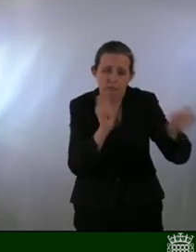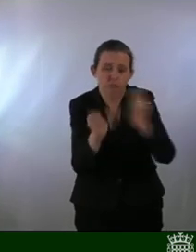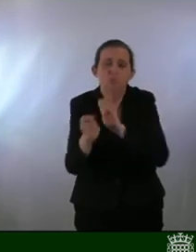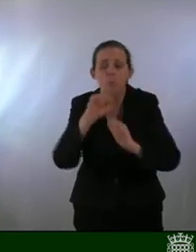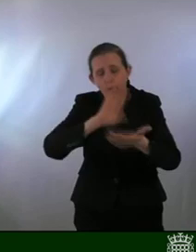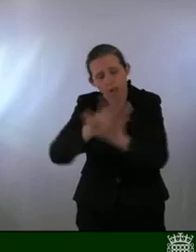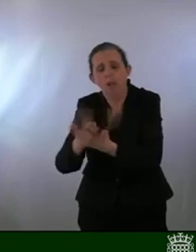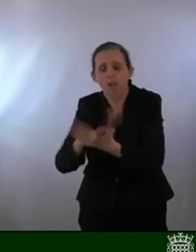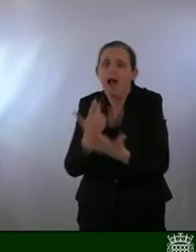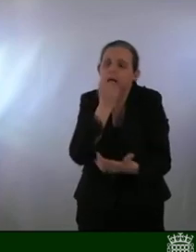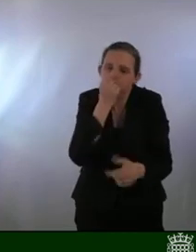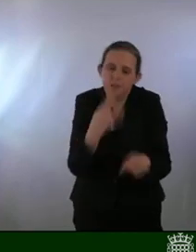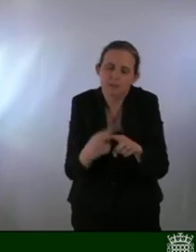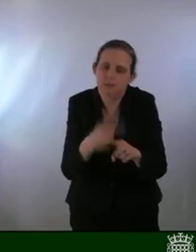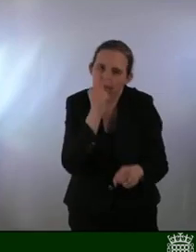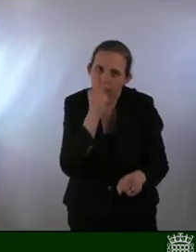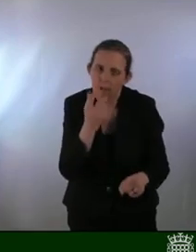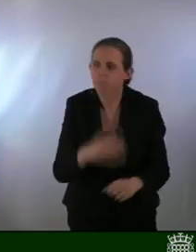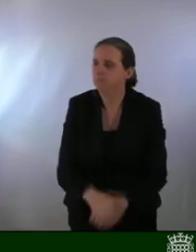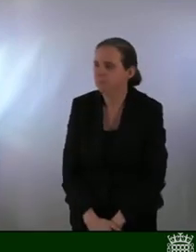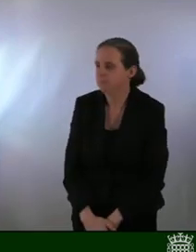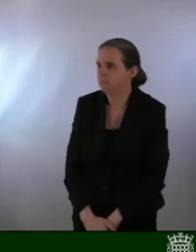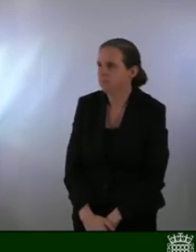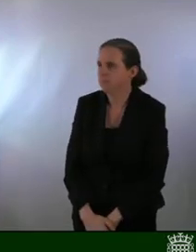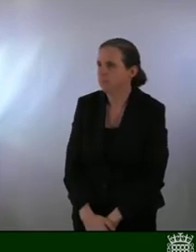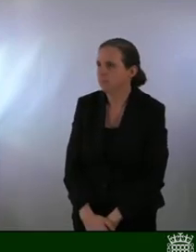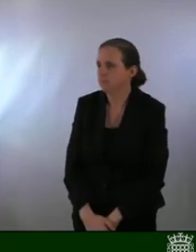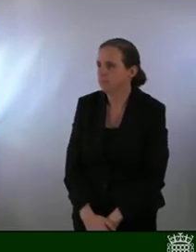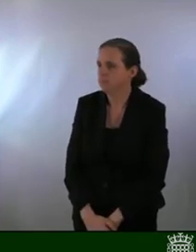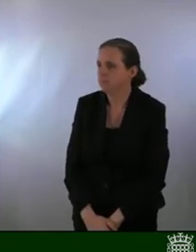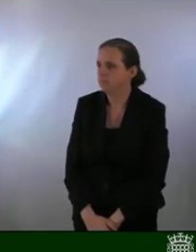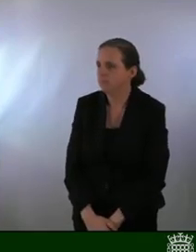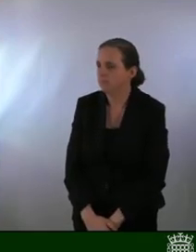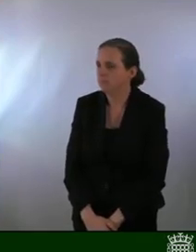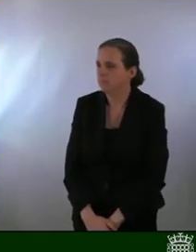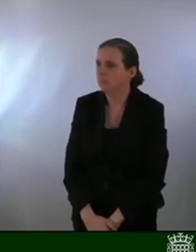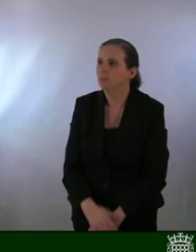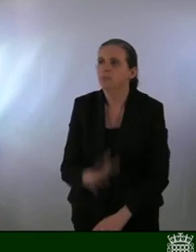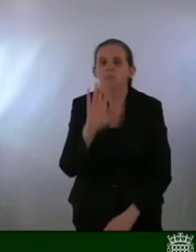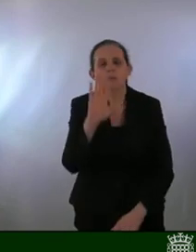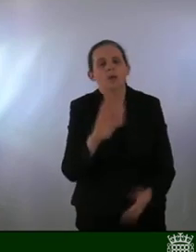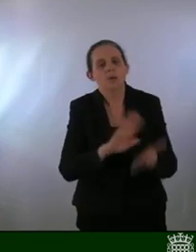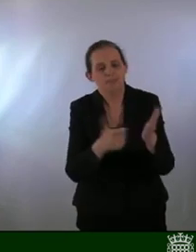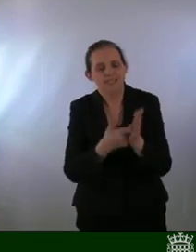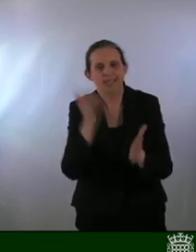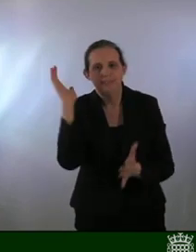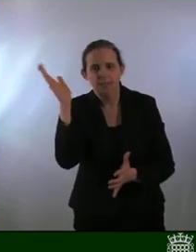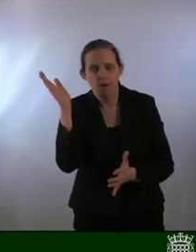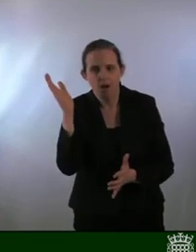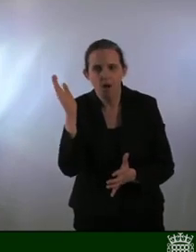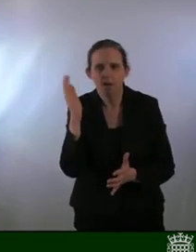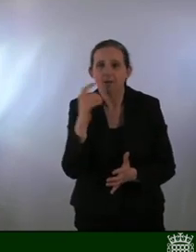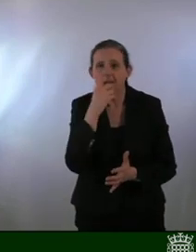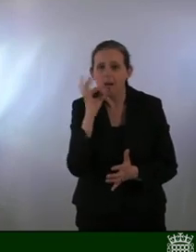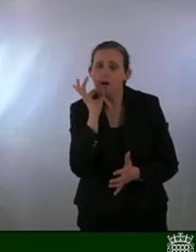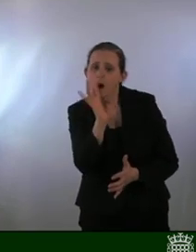soon as we possibly can. Thank you, Mr Speaker. Can I endorse a point from the honourable member for Glasgow South West about having an hour in a